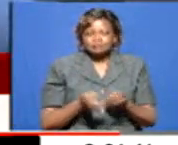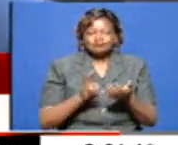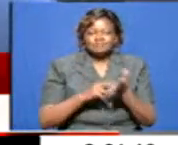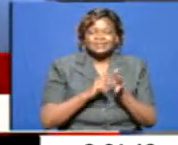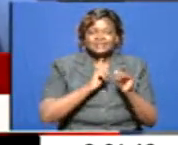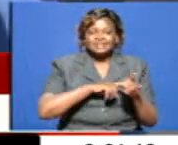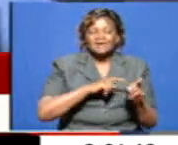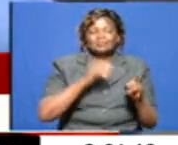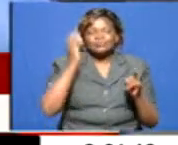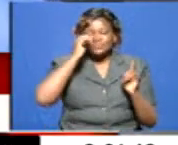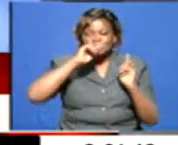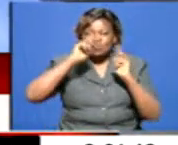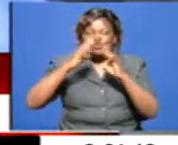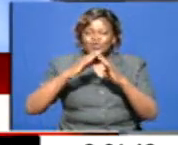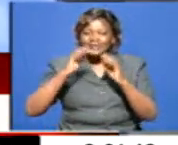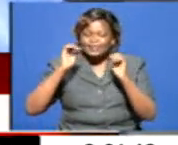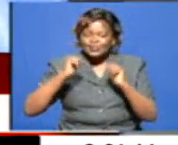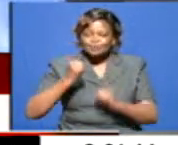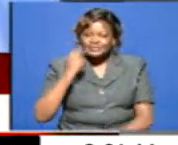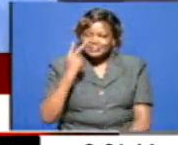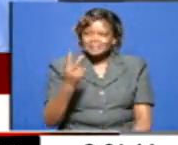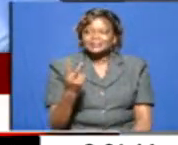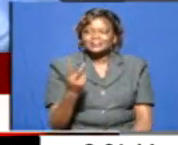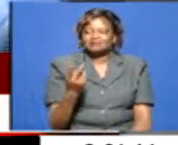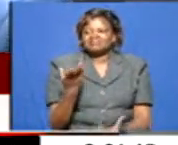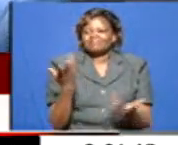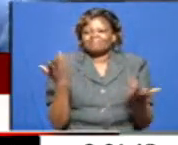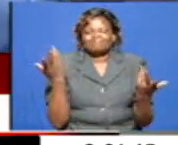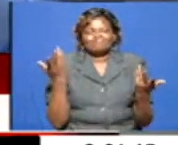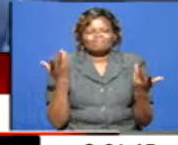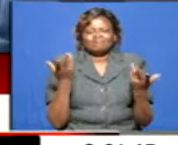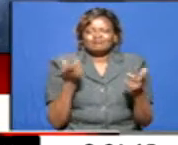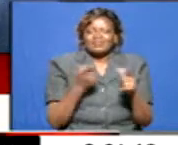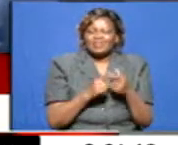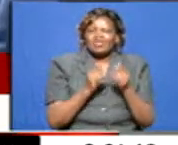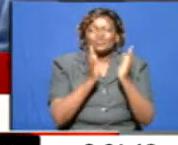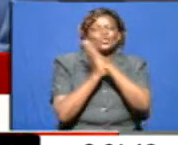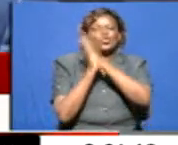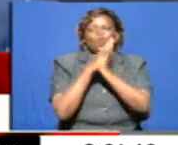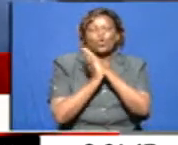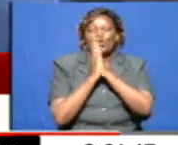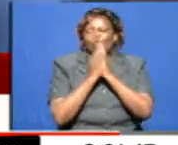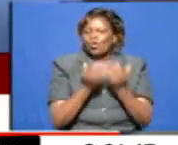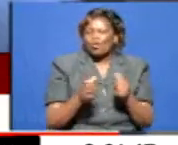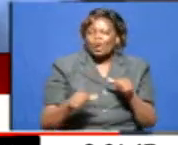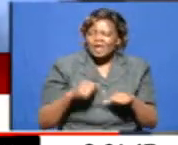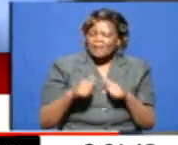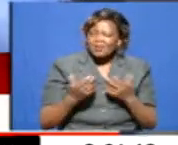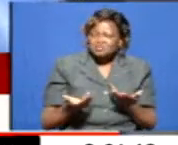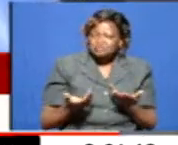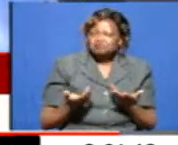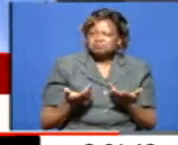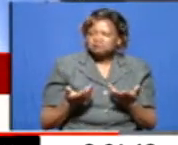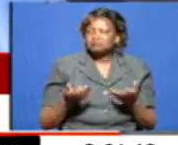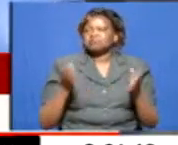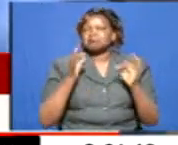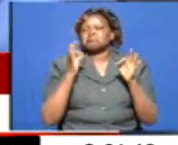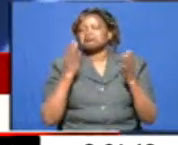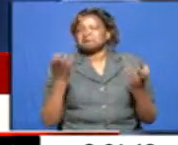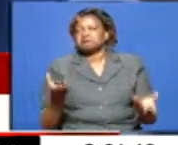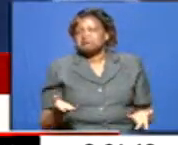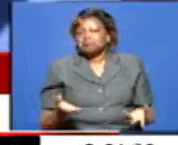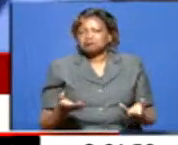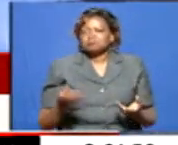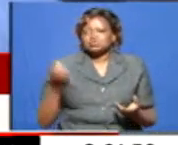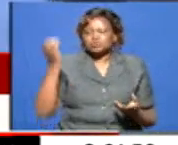you can see. So what is all this nonsense that, oh, students were in a prep